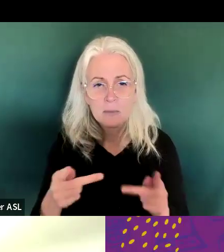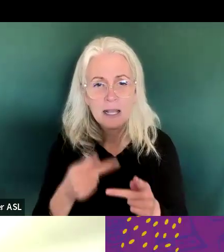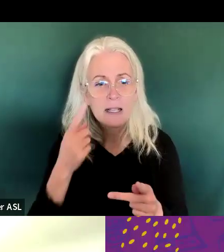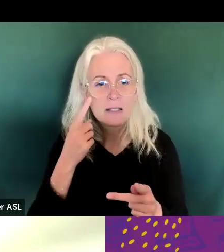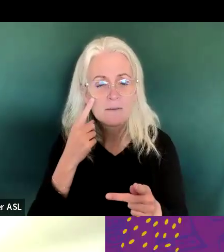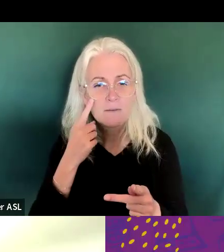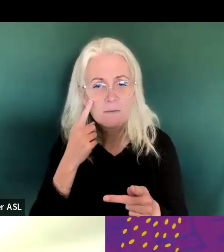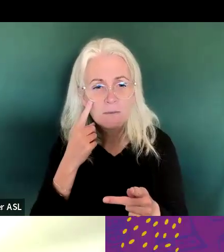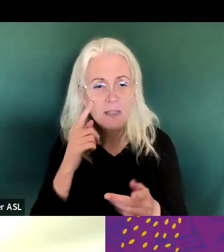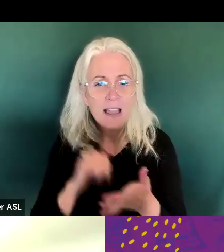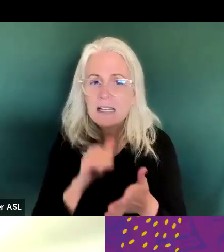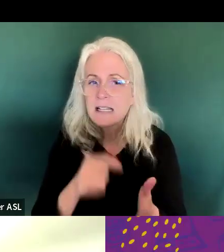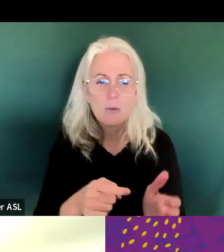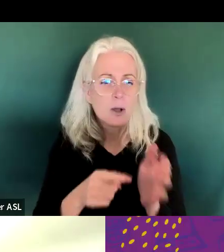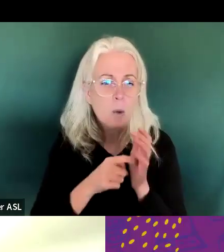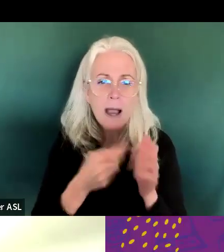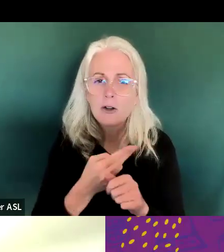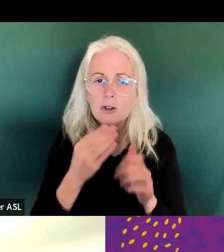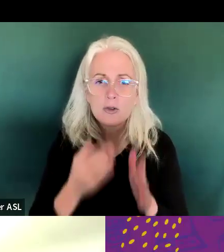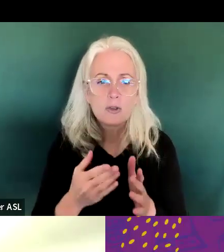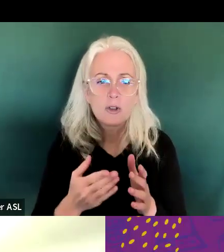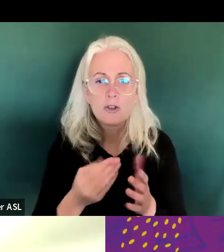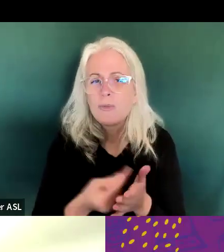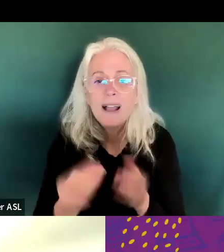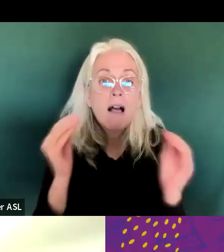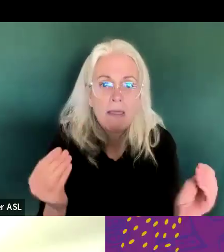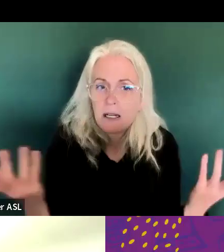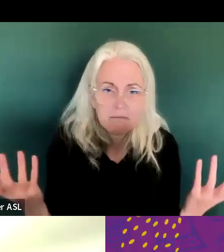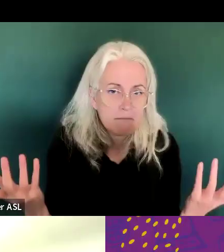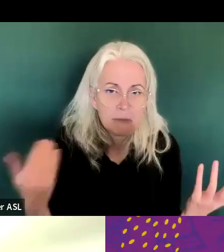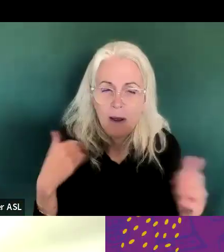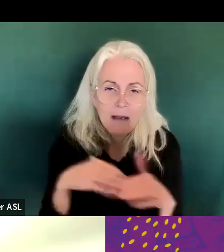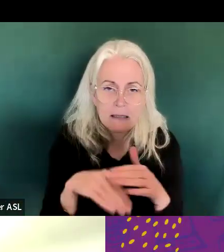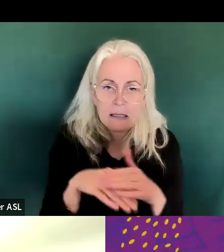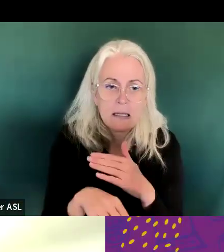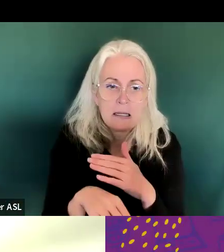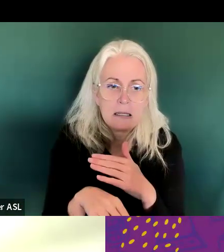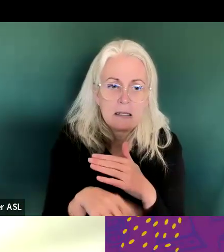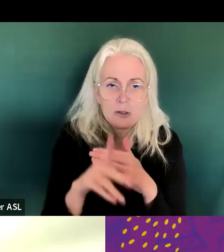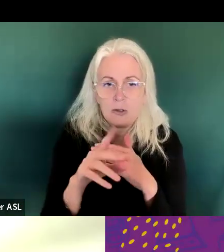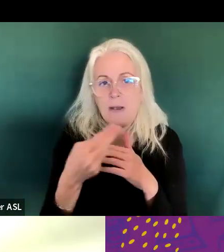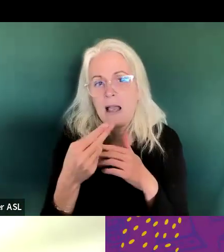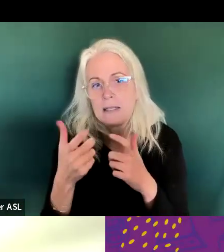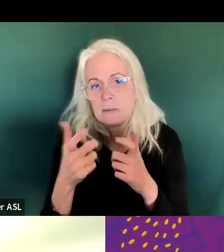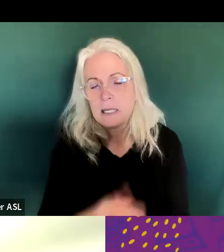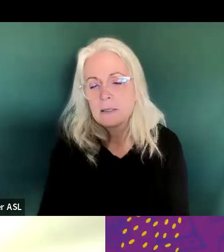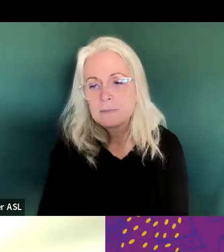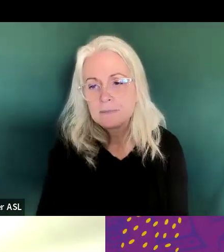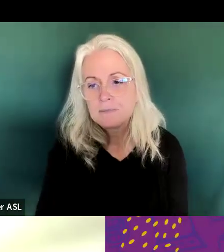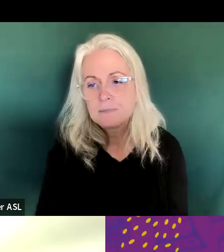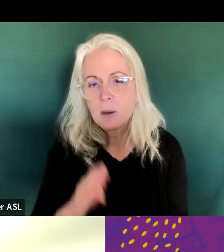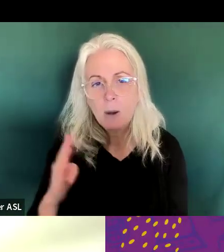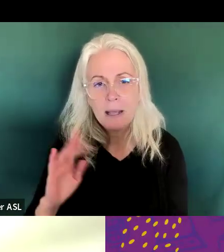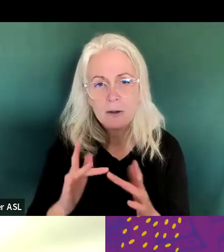of resort that does not require users to purchase anything to have access to high-speed